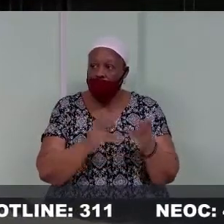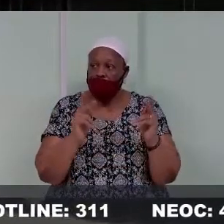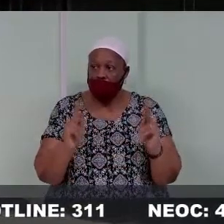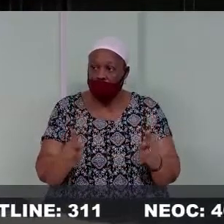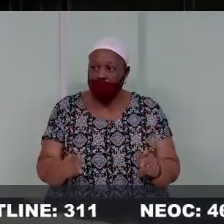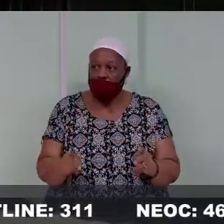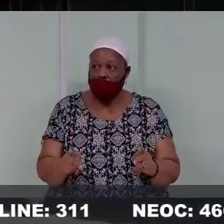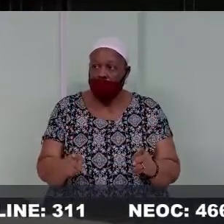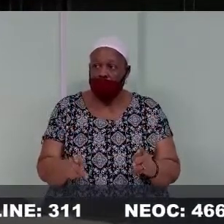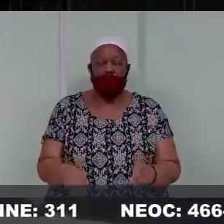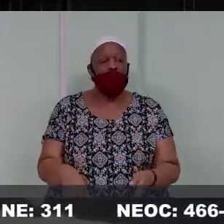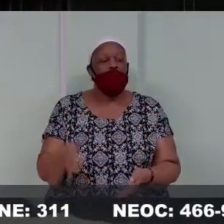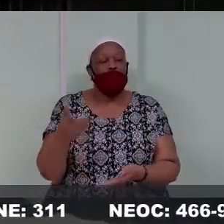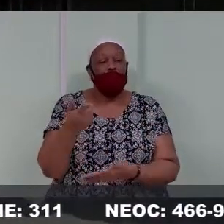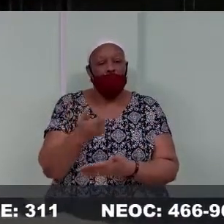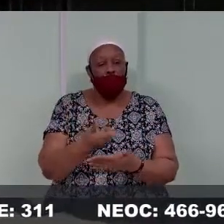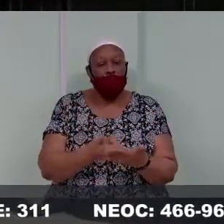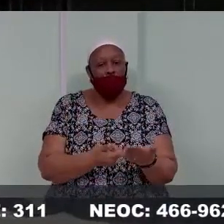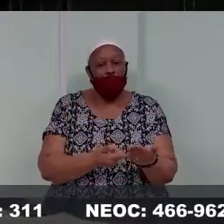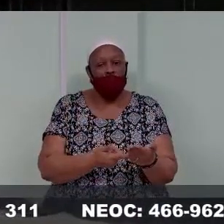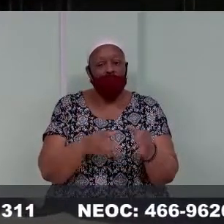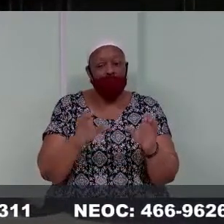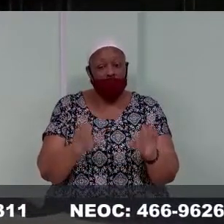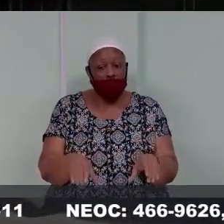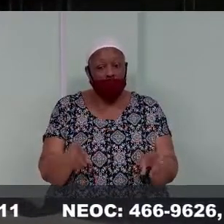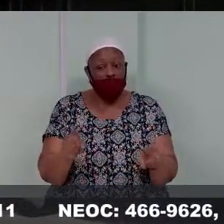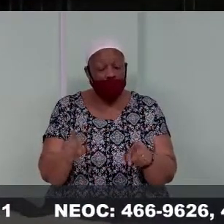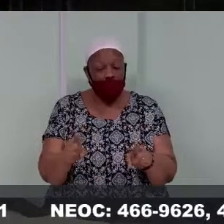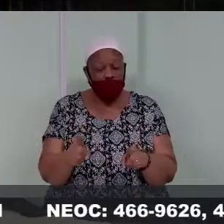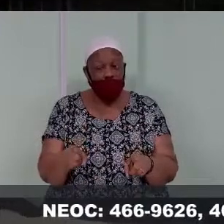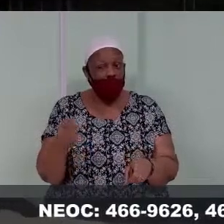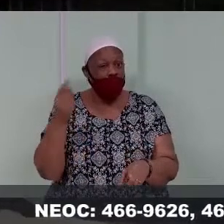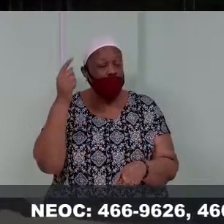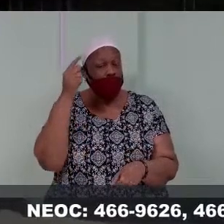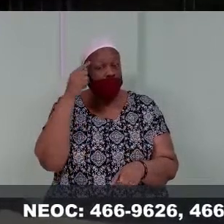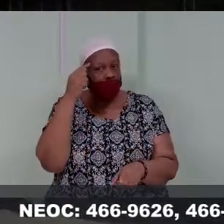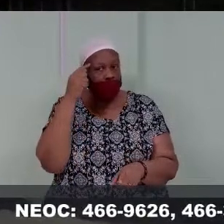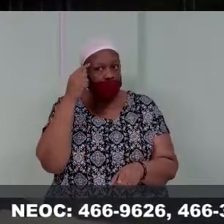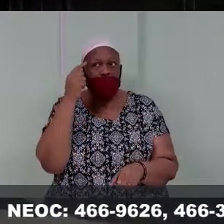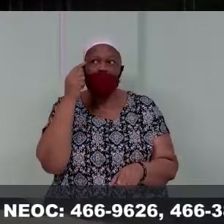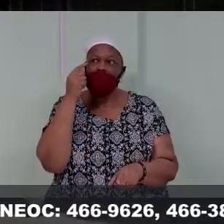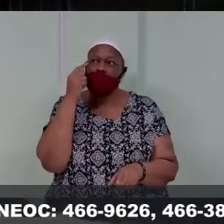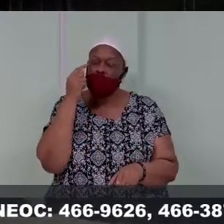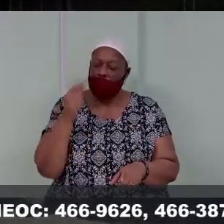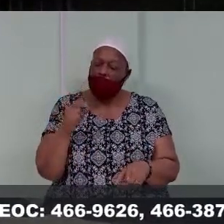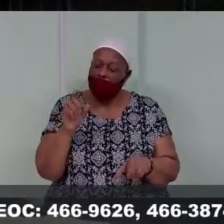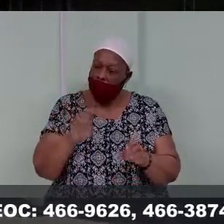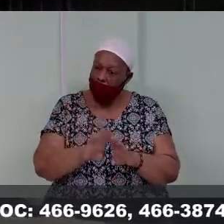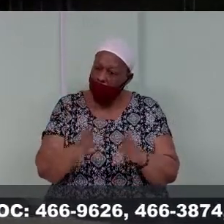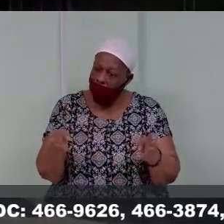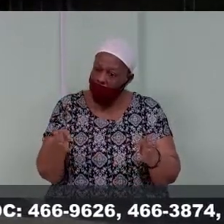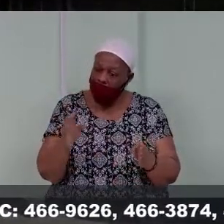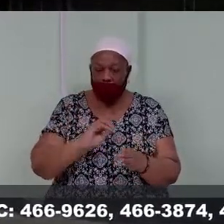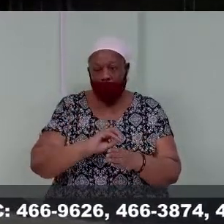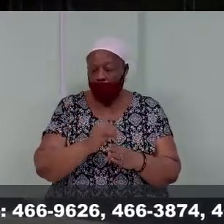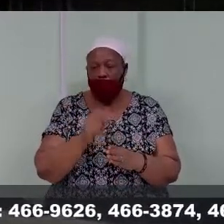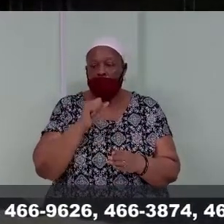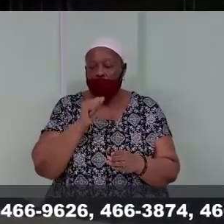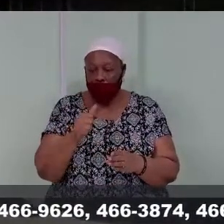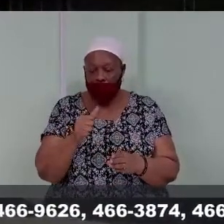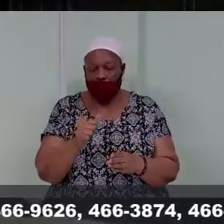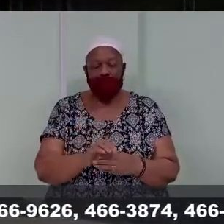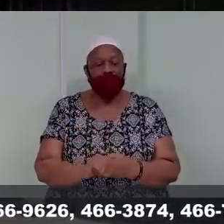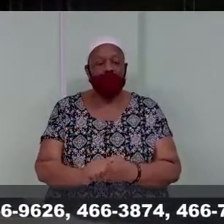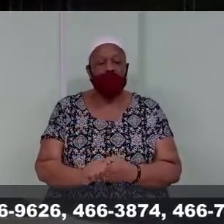can do to verify whether a facility has been granted approval for reopening.